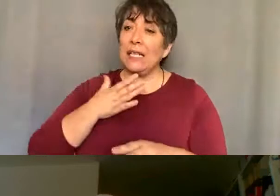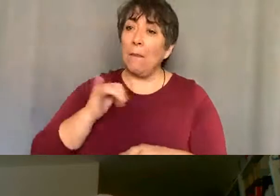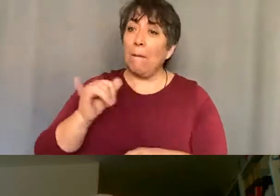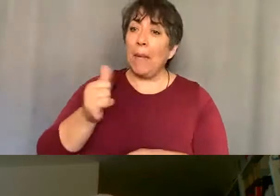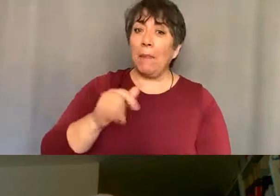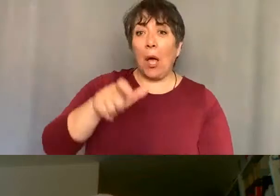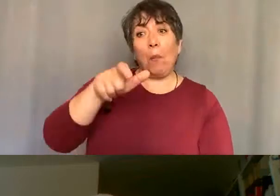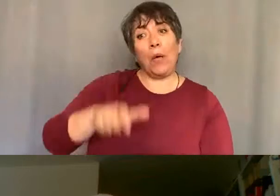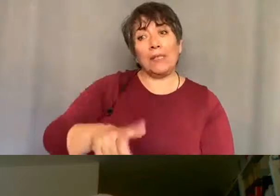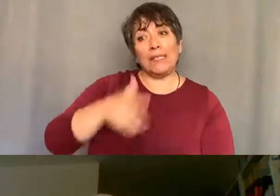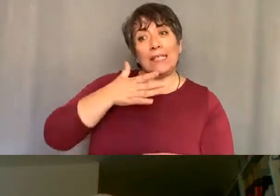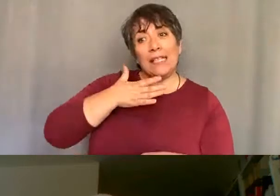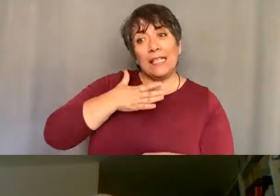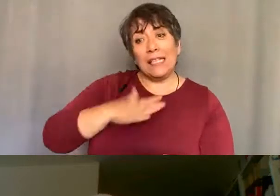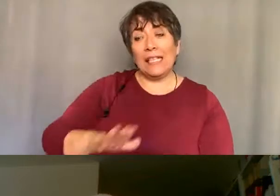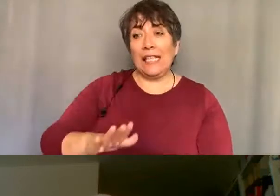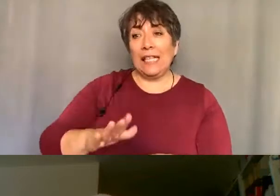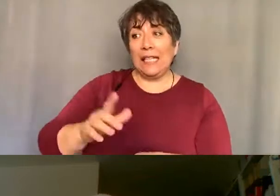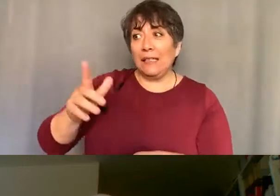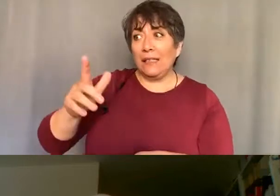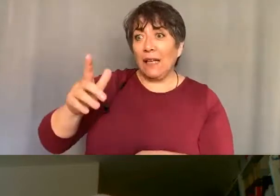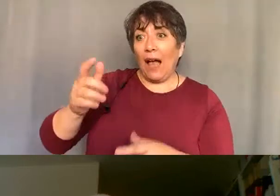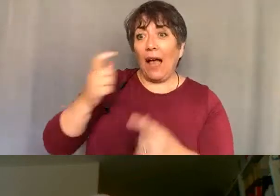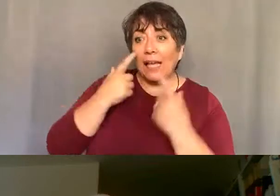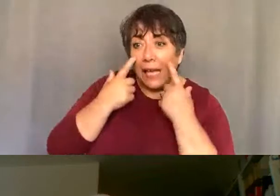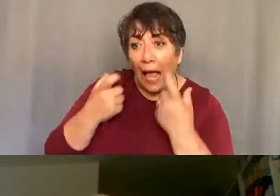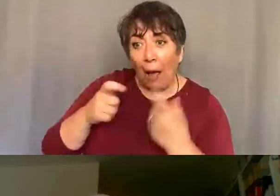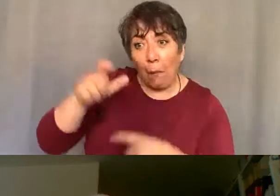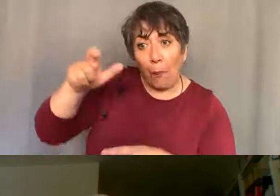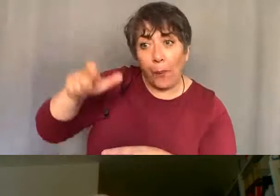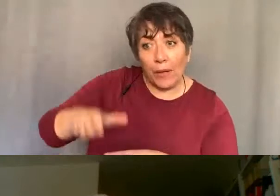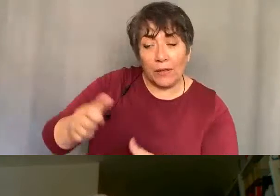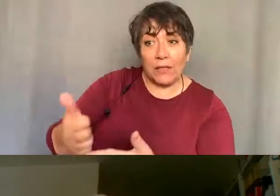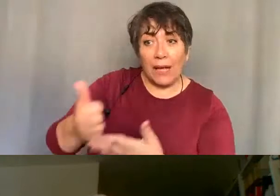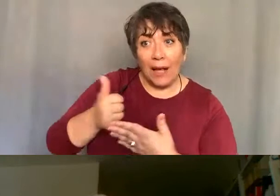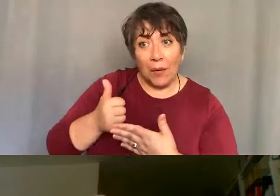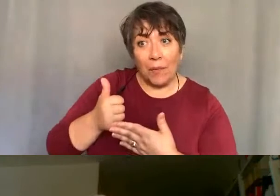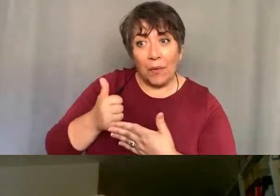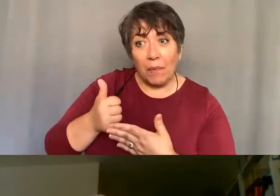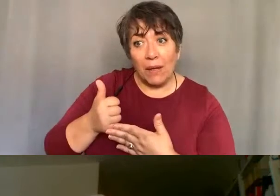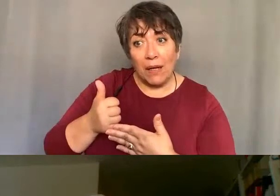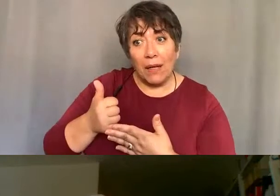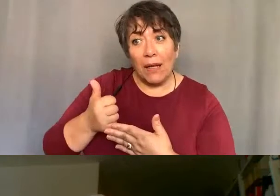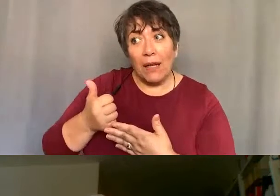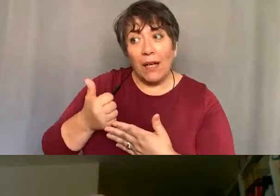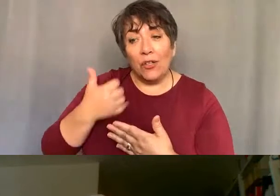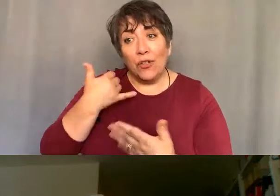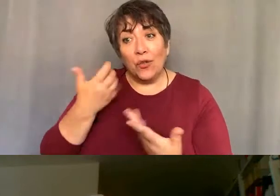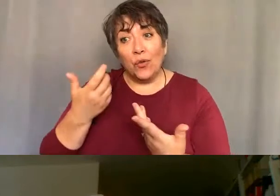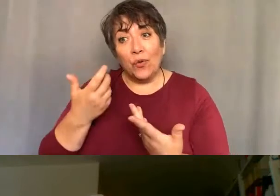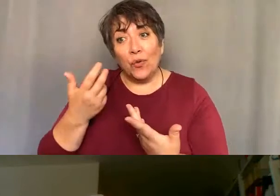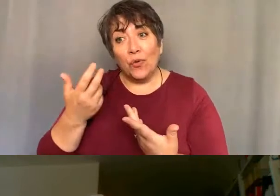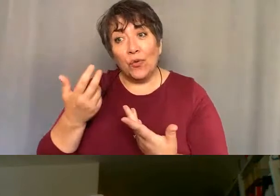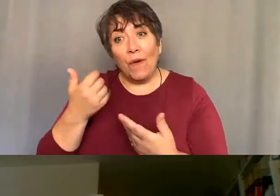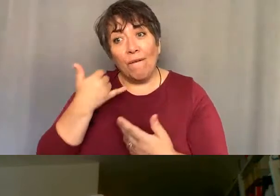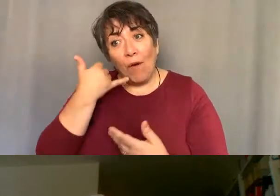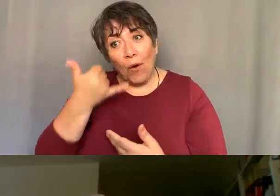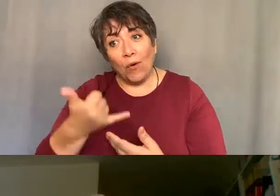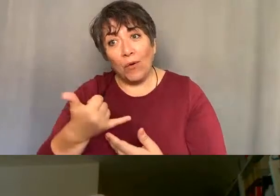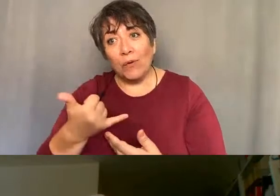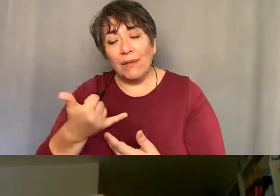the joined up care structure, then somebody is going to suffer, and it's going to be a disabled